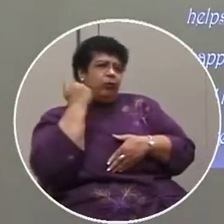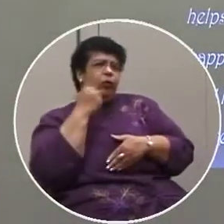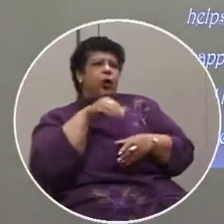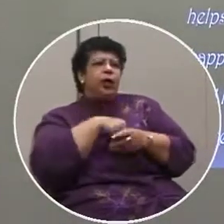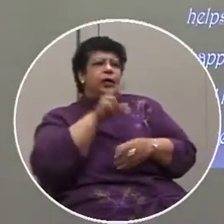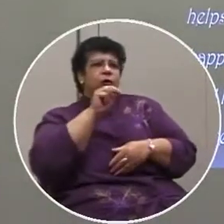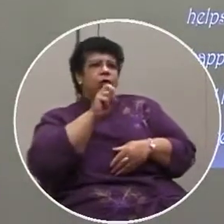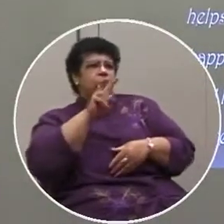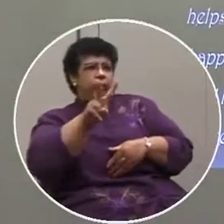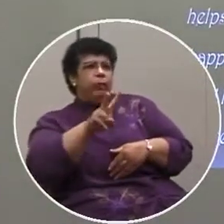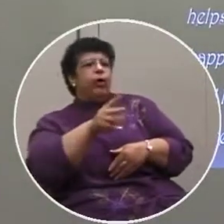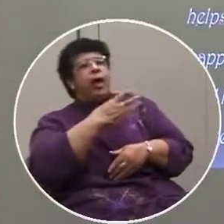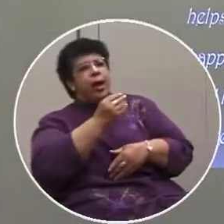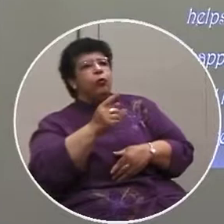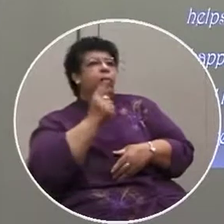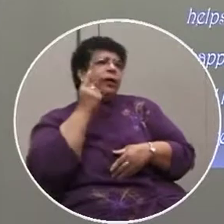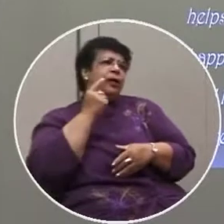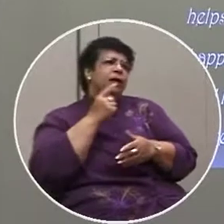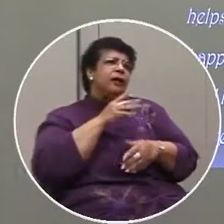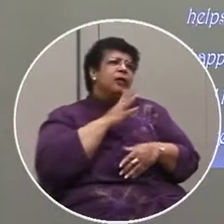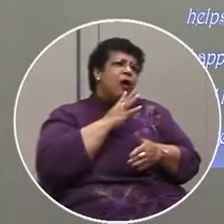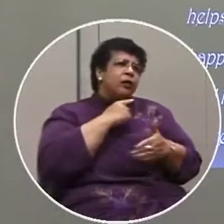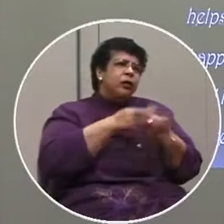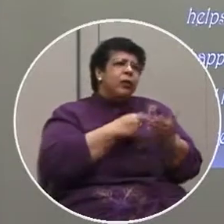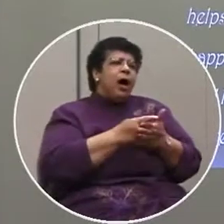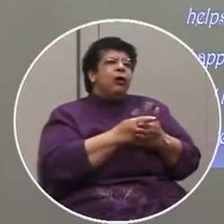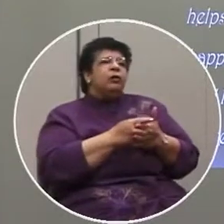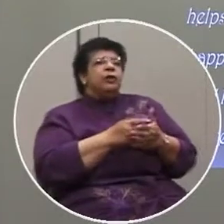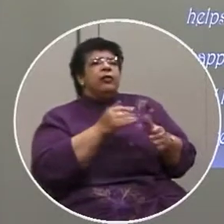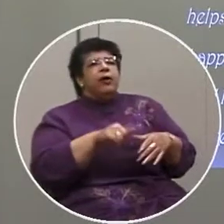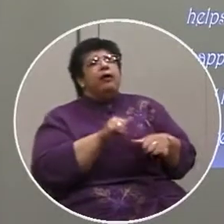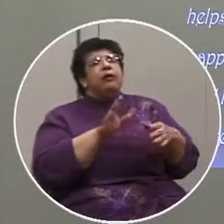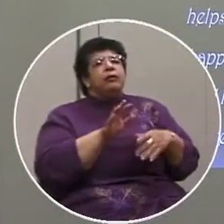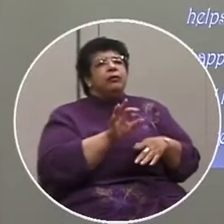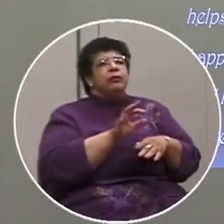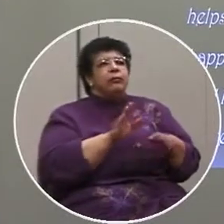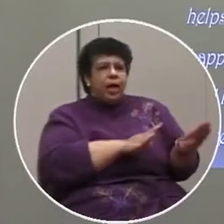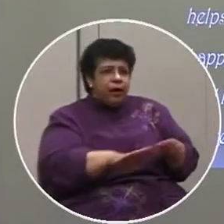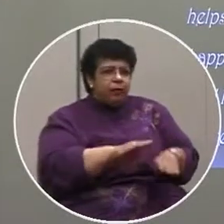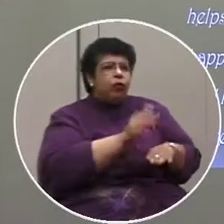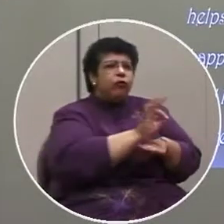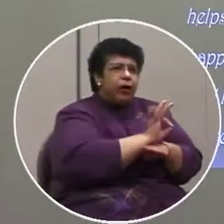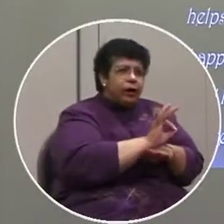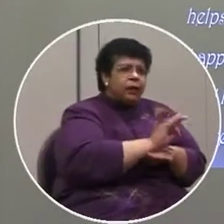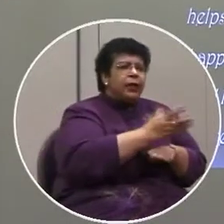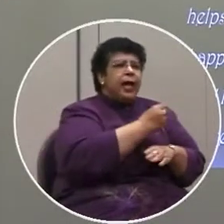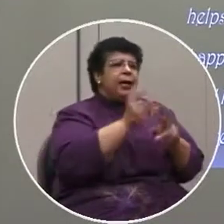And in November we got into the thinking functionally, or functional behavioral assessment.